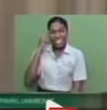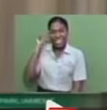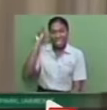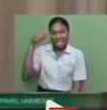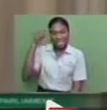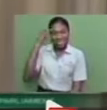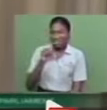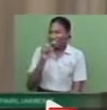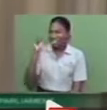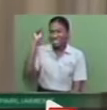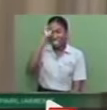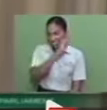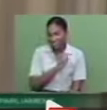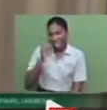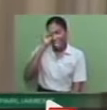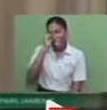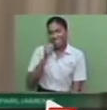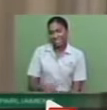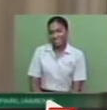Minister of Finance,